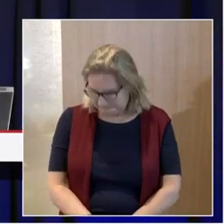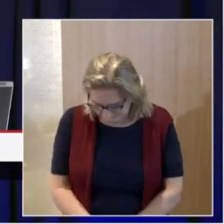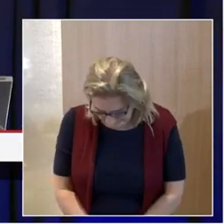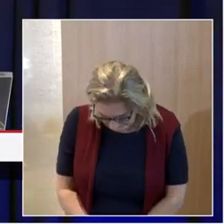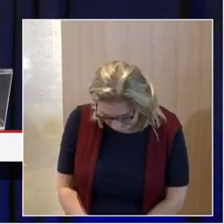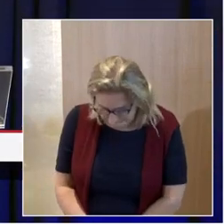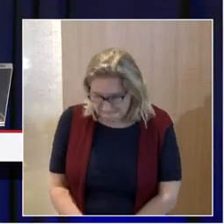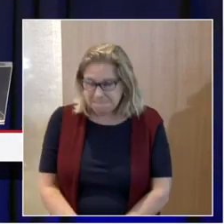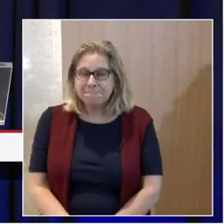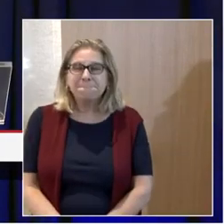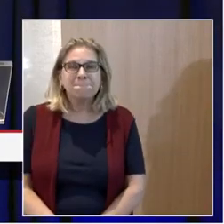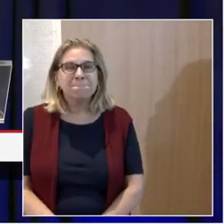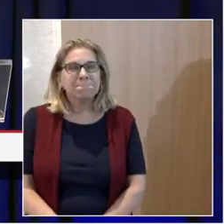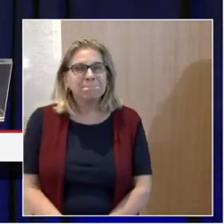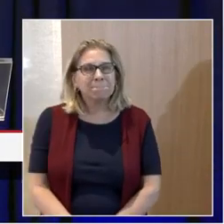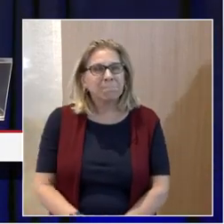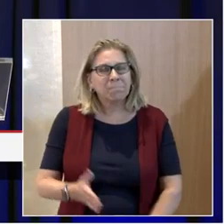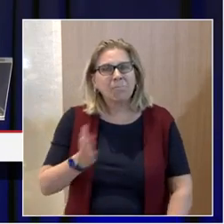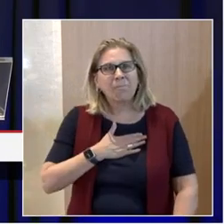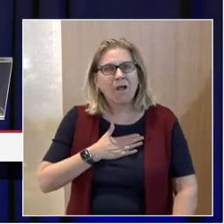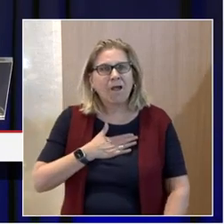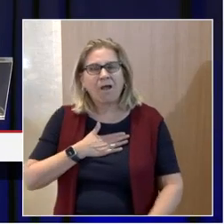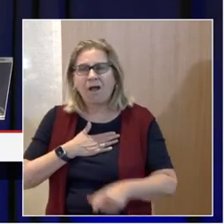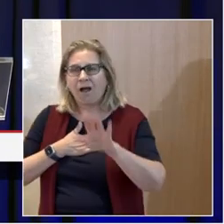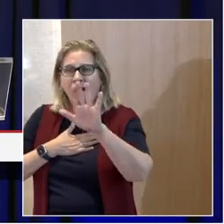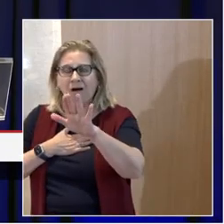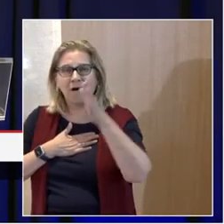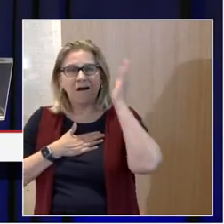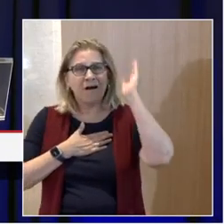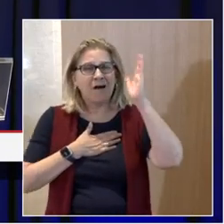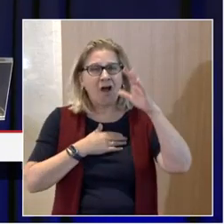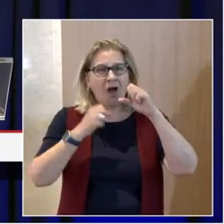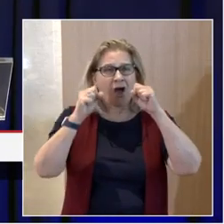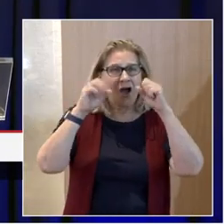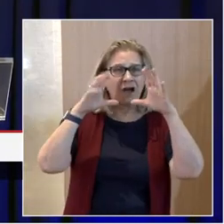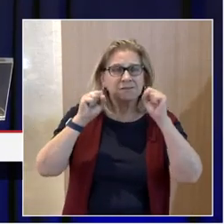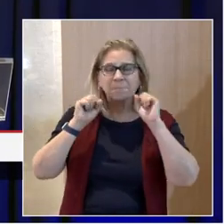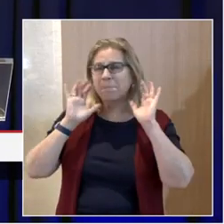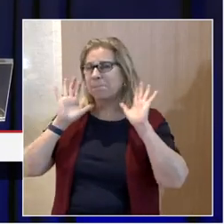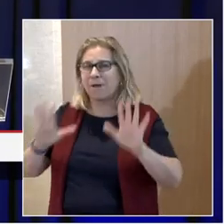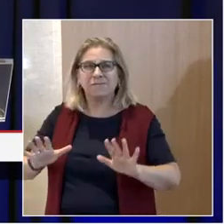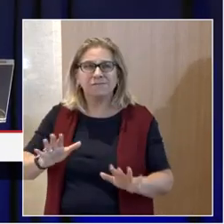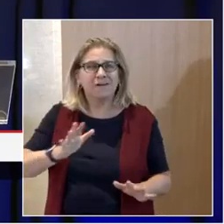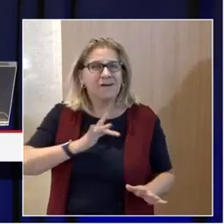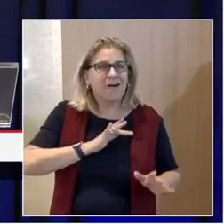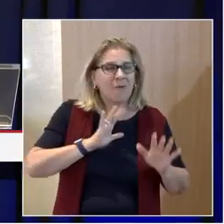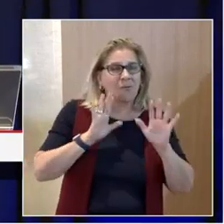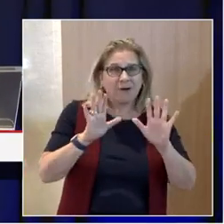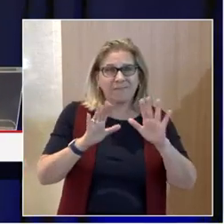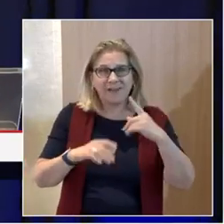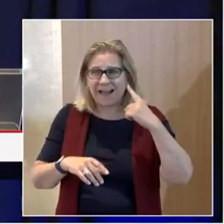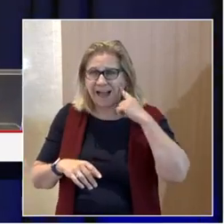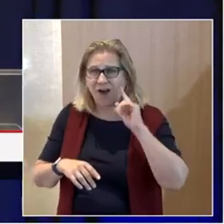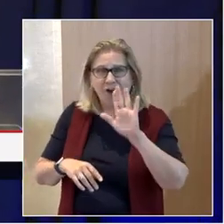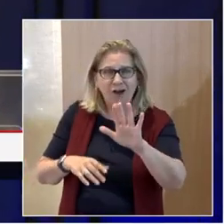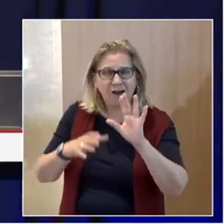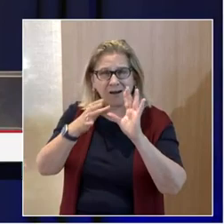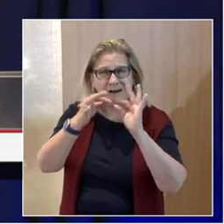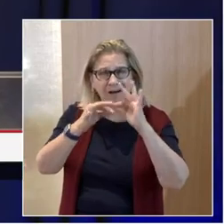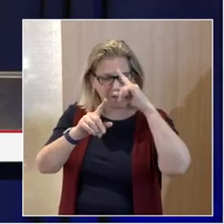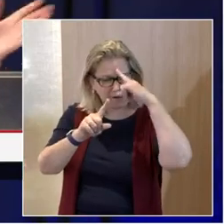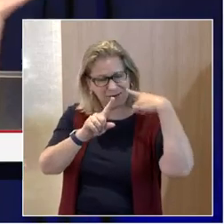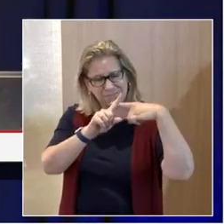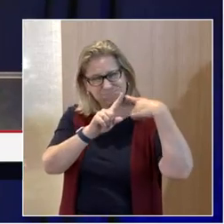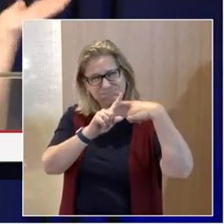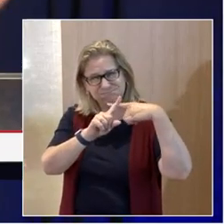Oh my God, was that not amazing? It was so wonderful to hear you and all the optimism, Mayor Bowser. Can we please have another round of applause